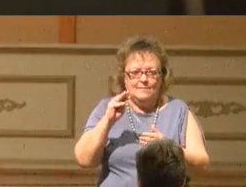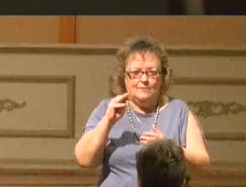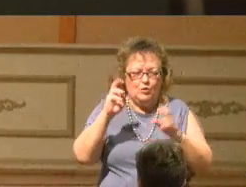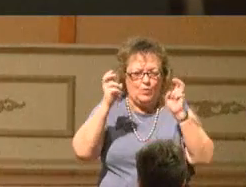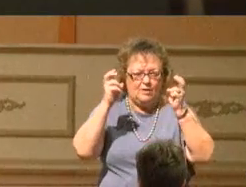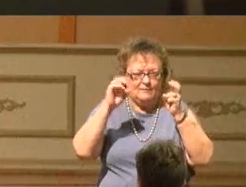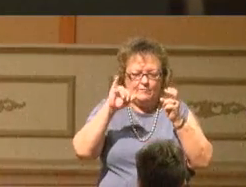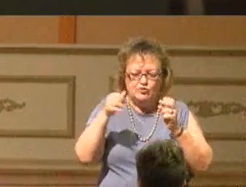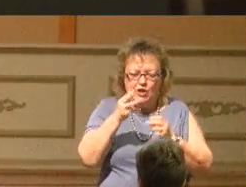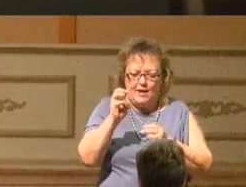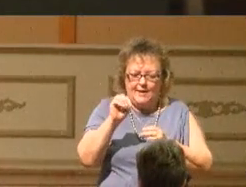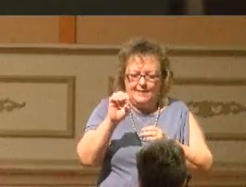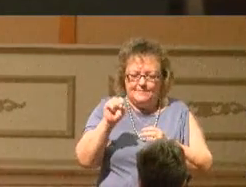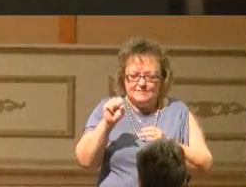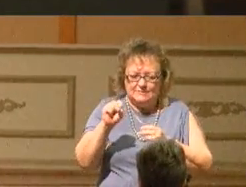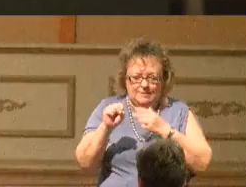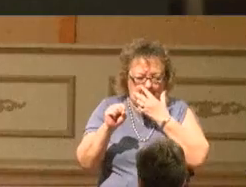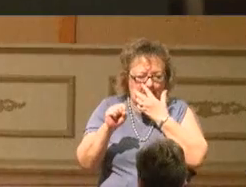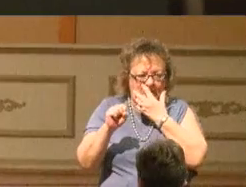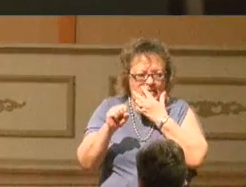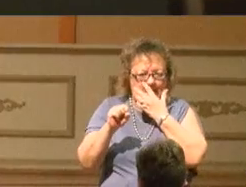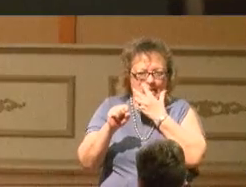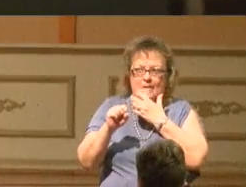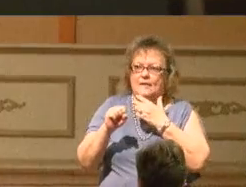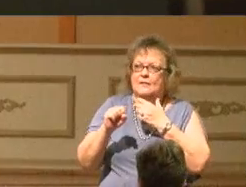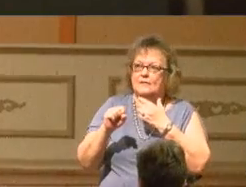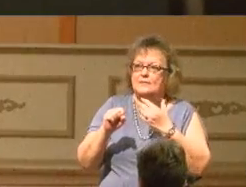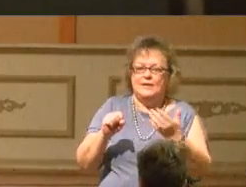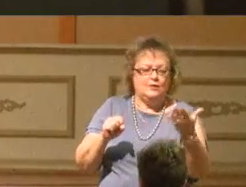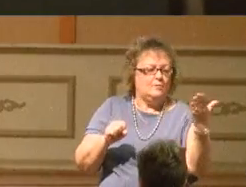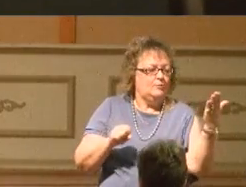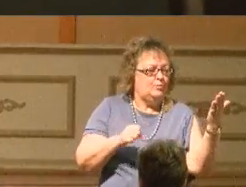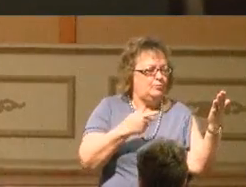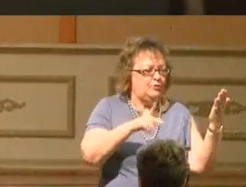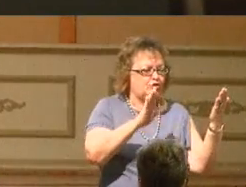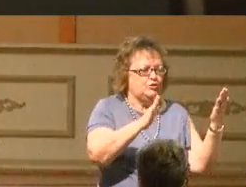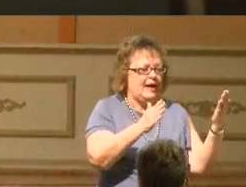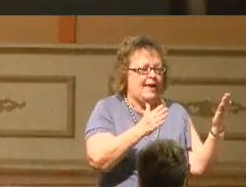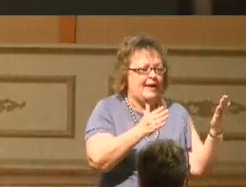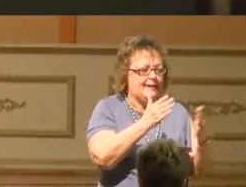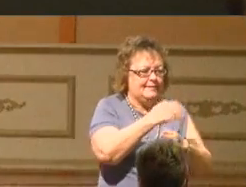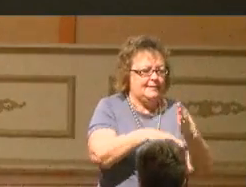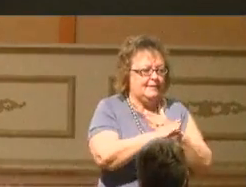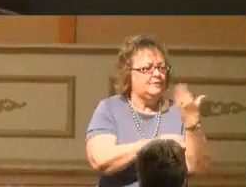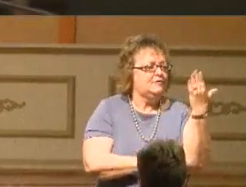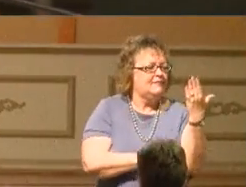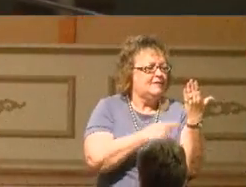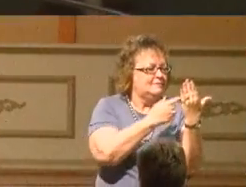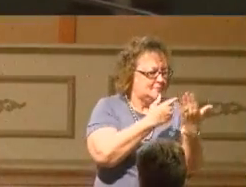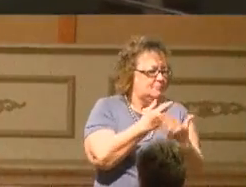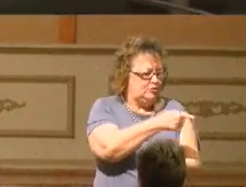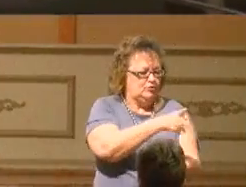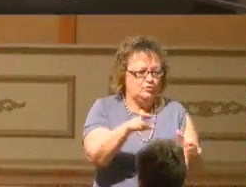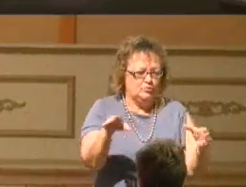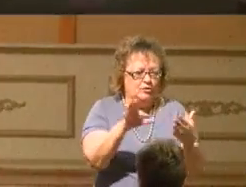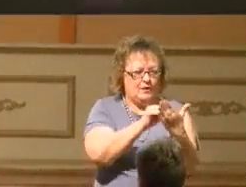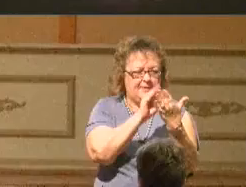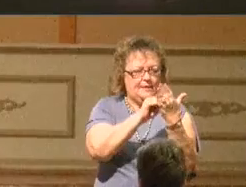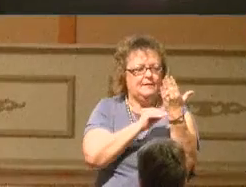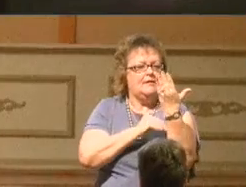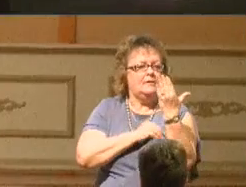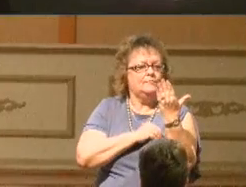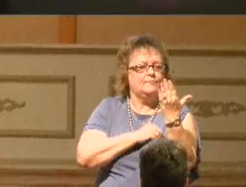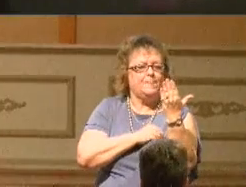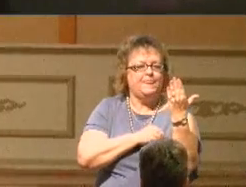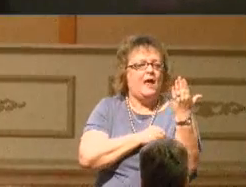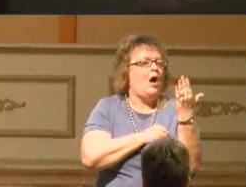James? Take your hand out. Hold it right in front of your face for a moment. Would you do that? Now,